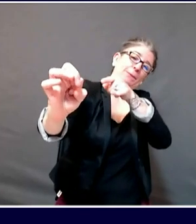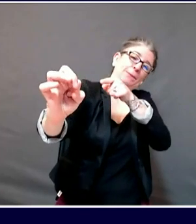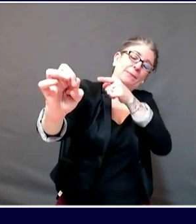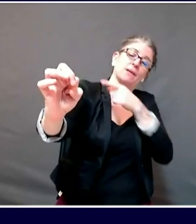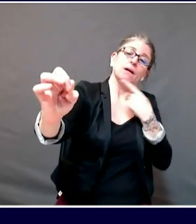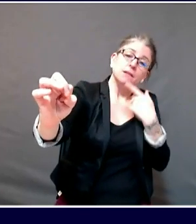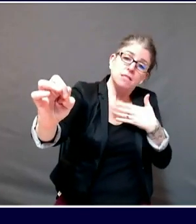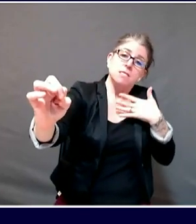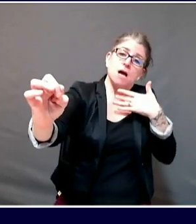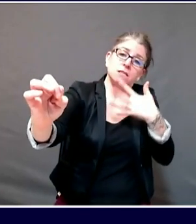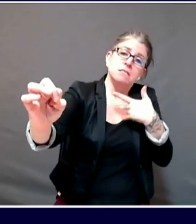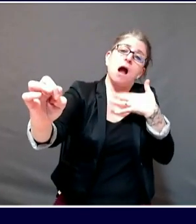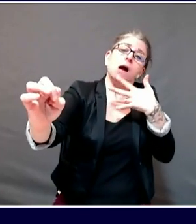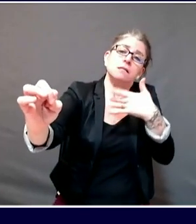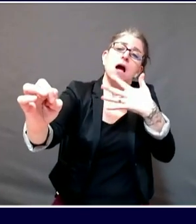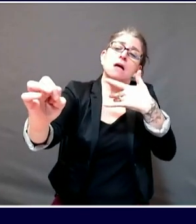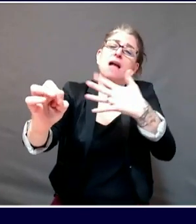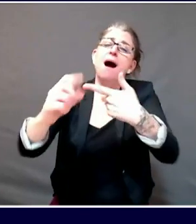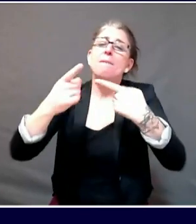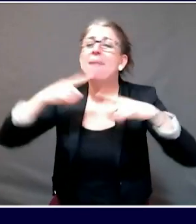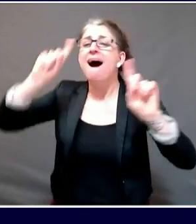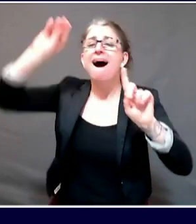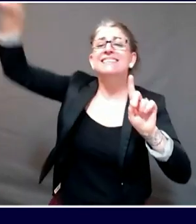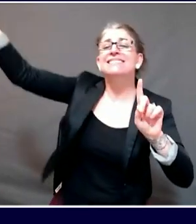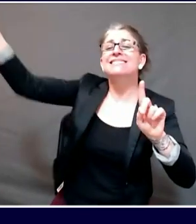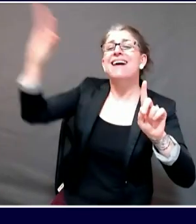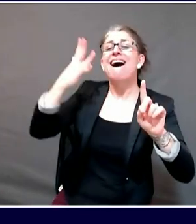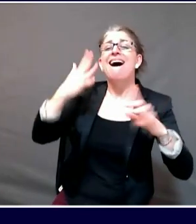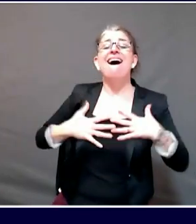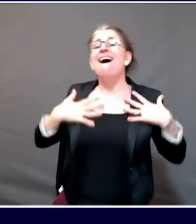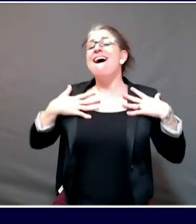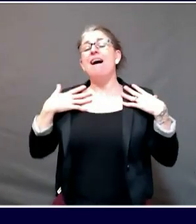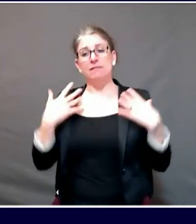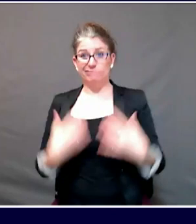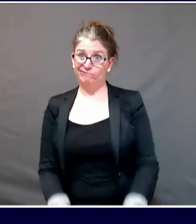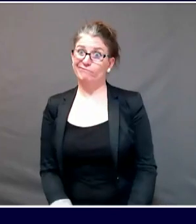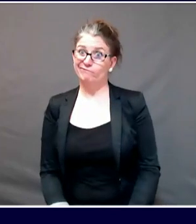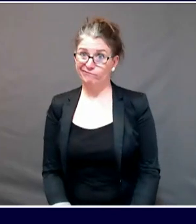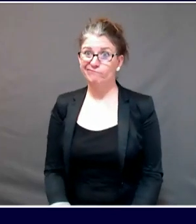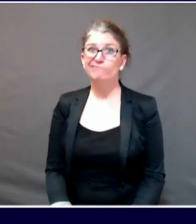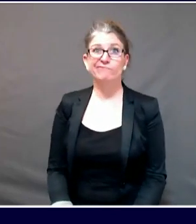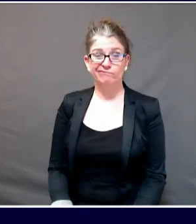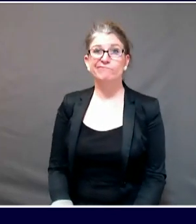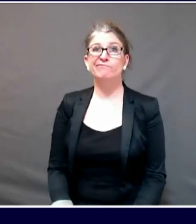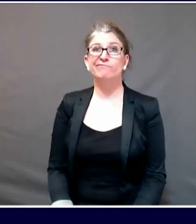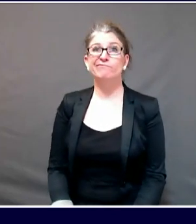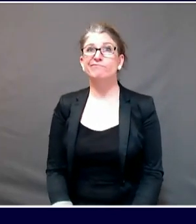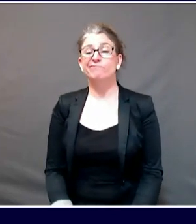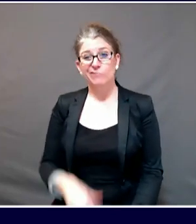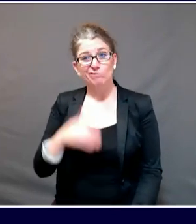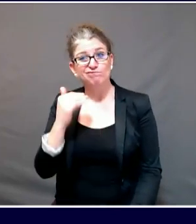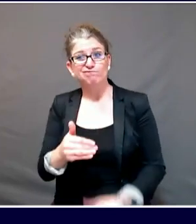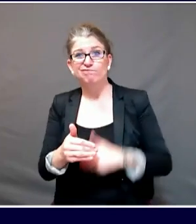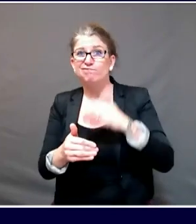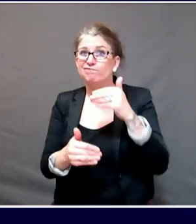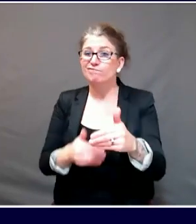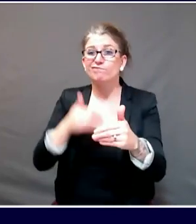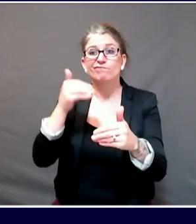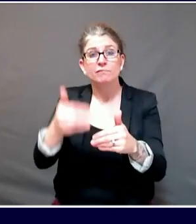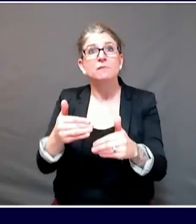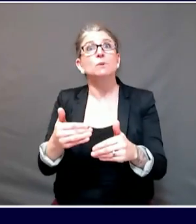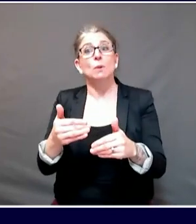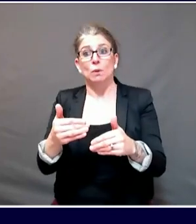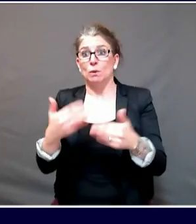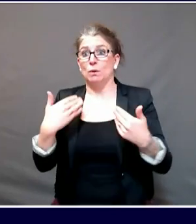in the road, as there would be with any undertaking of this size, scope, magnitude,